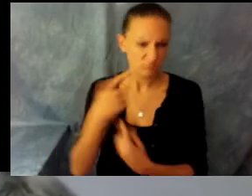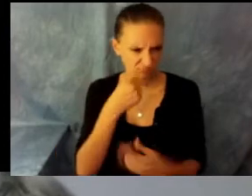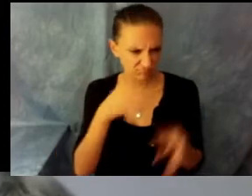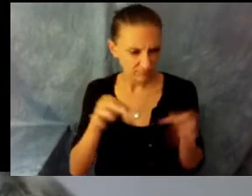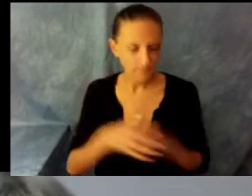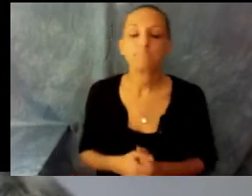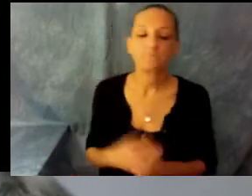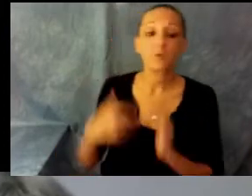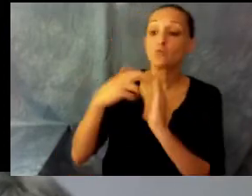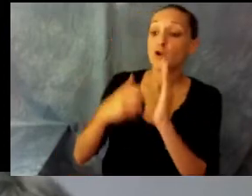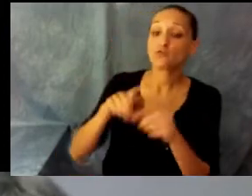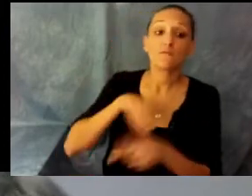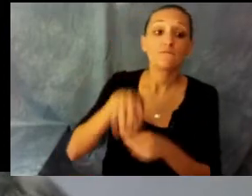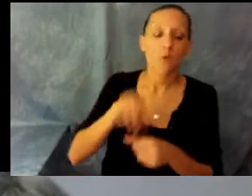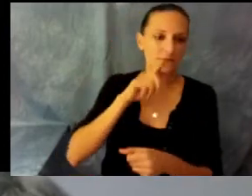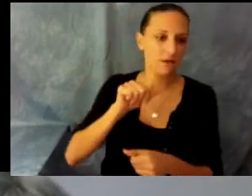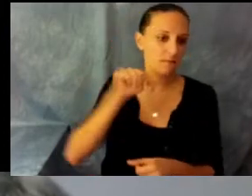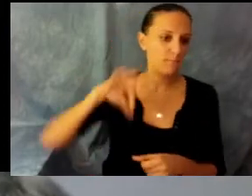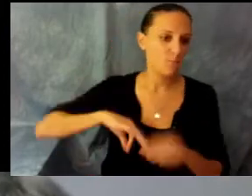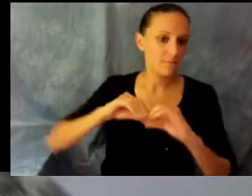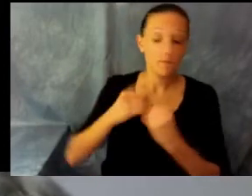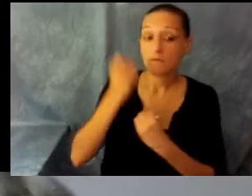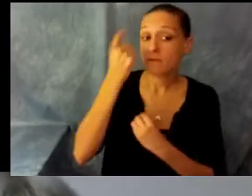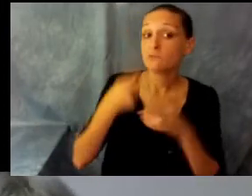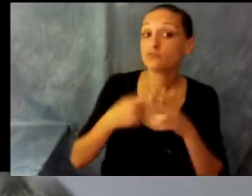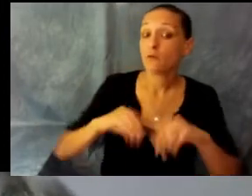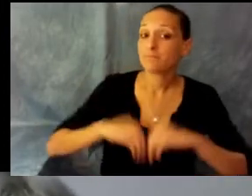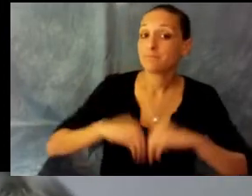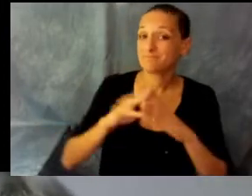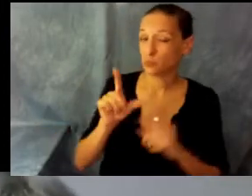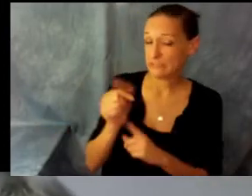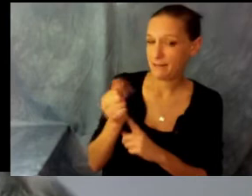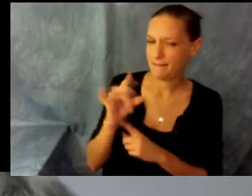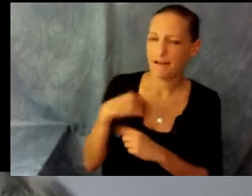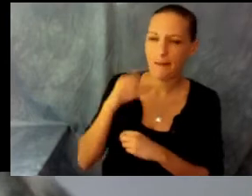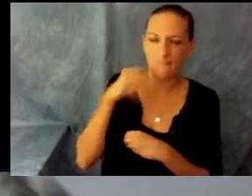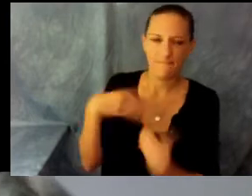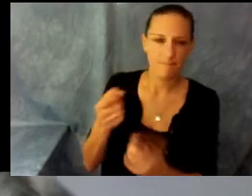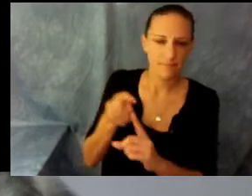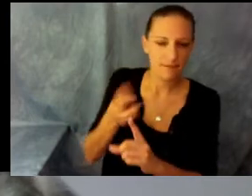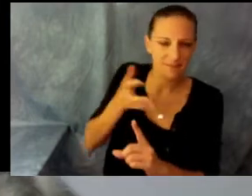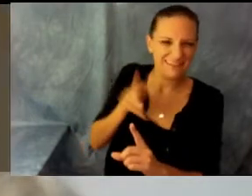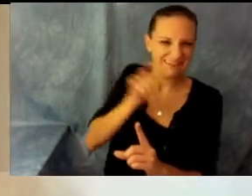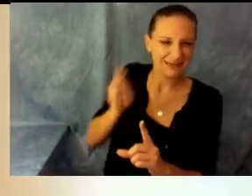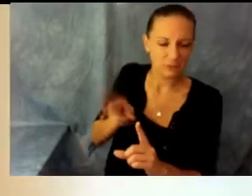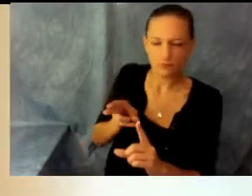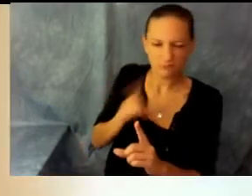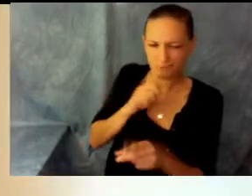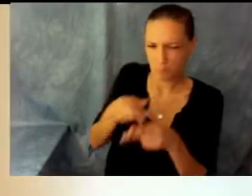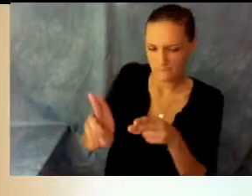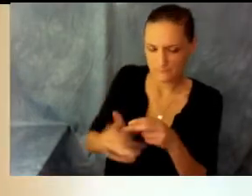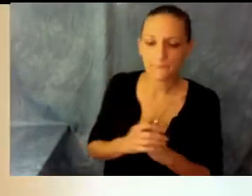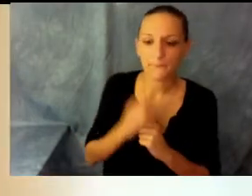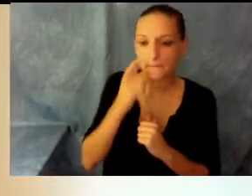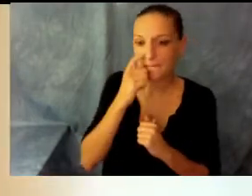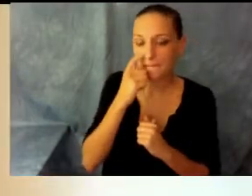a nonprofit. It actually started in 2018, and I'm going to give you a little Texas history just for a moment. Texas is a state